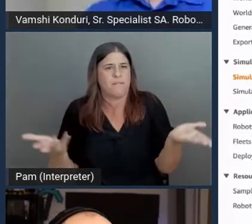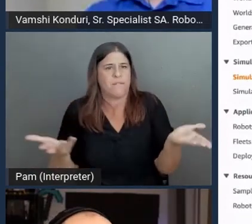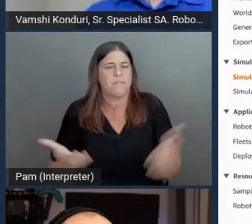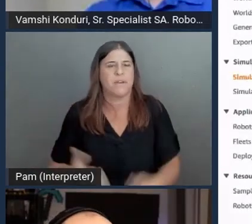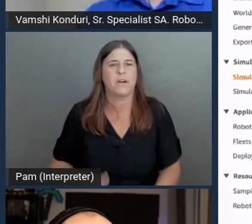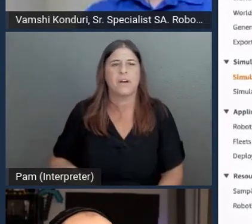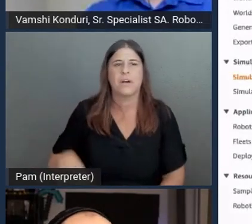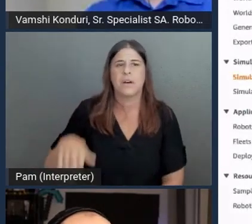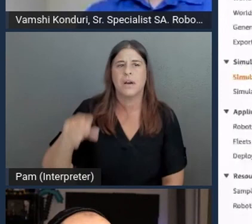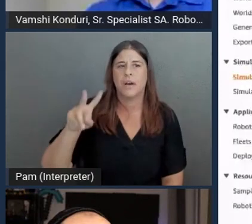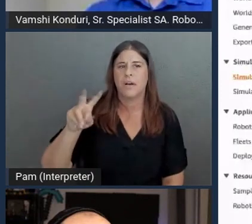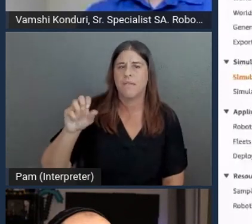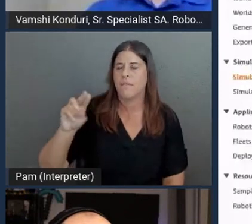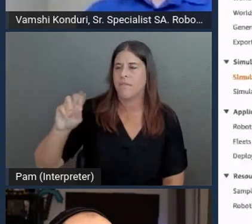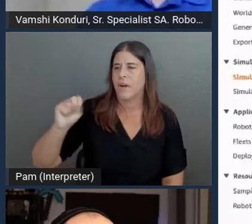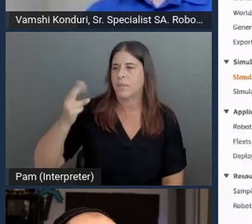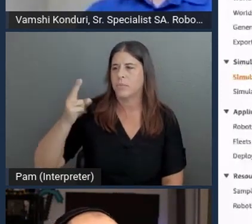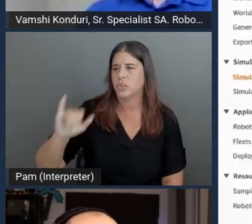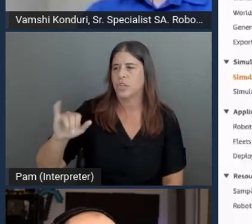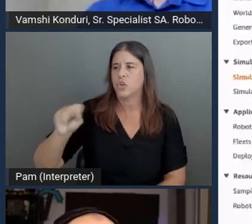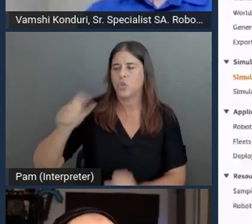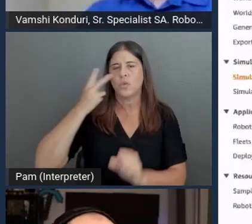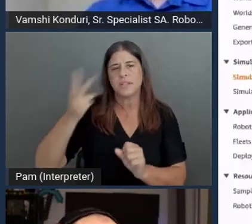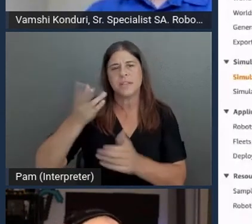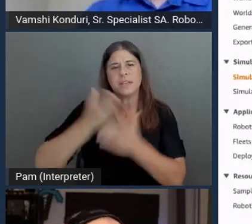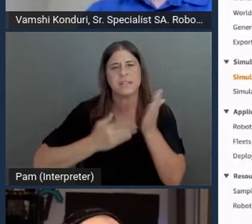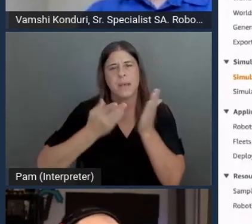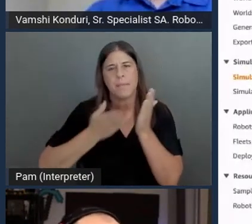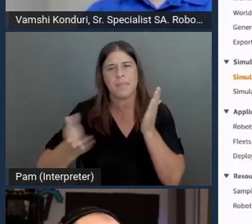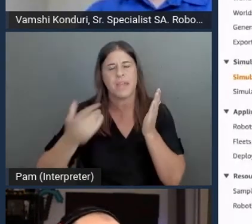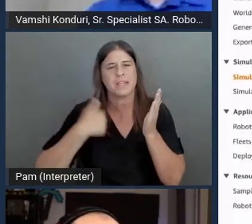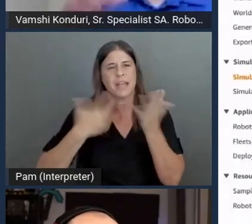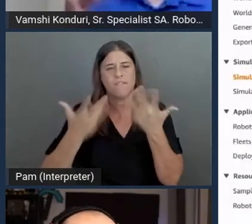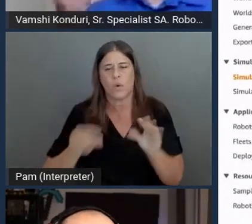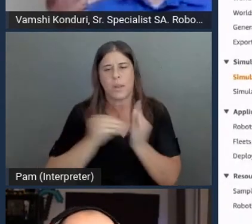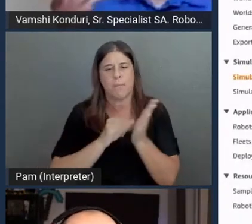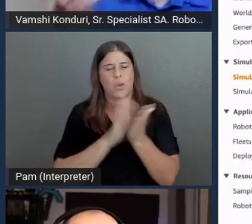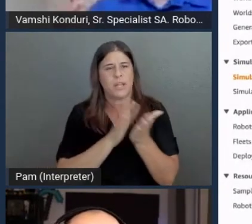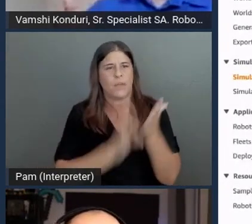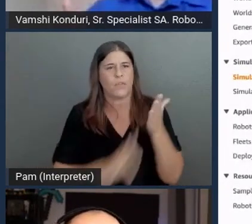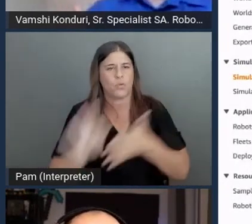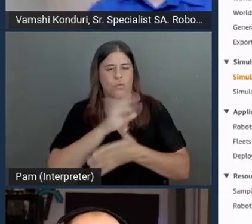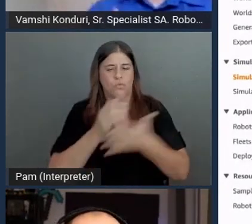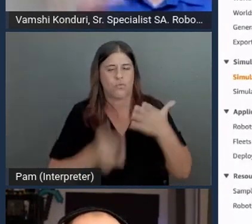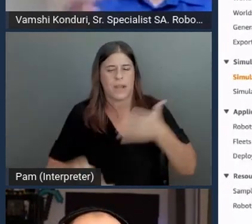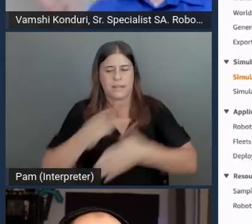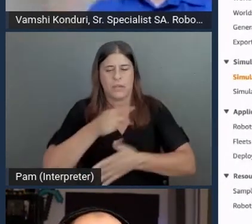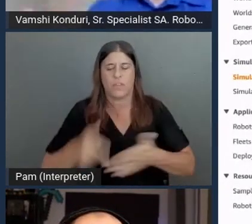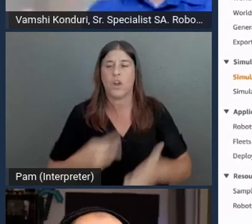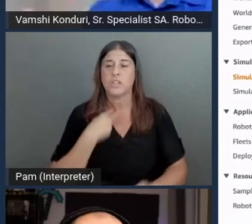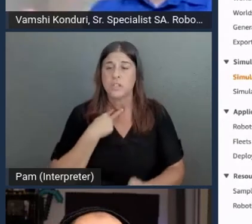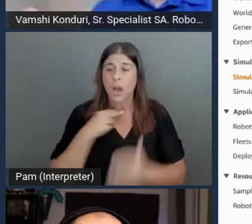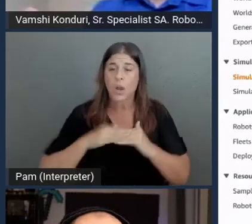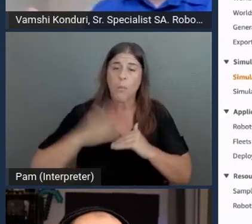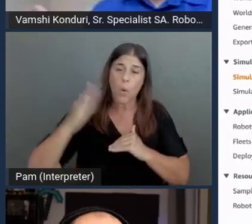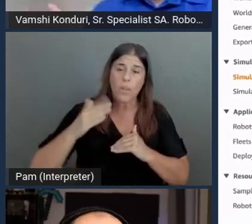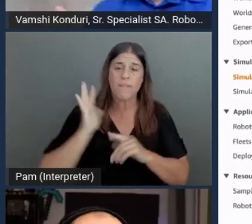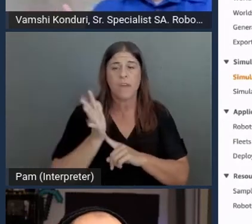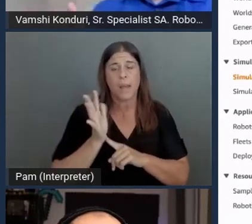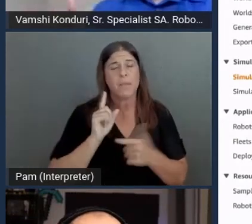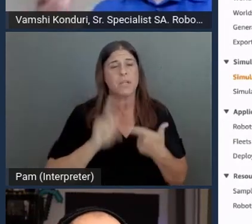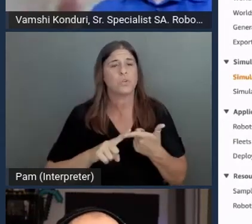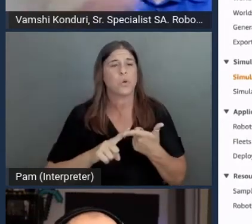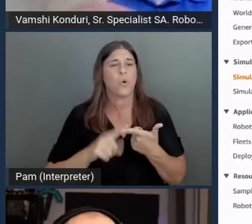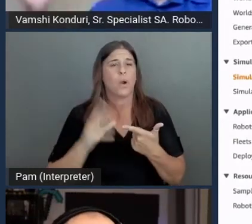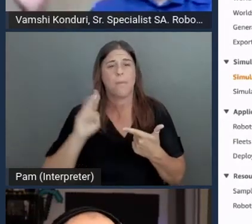see a couple of simulations that have canceled. I've put a criteria that says if you are stuck more than 5 minutes, or if you've mapped